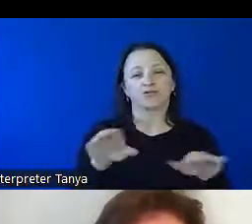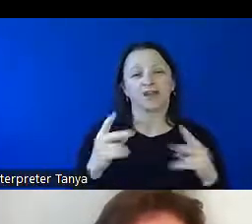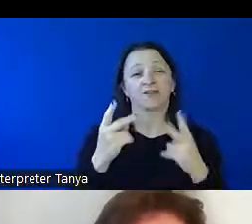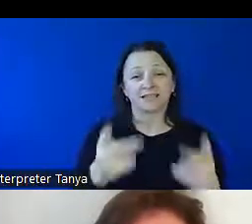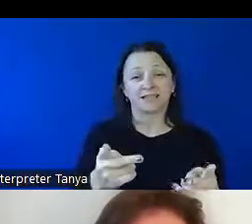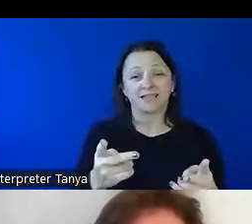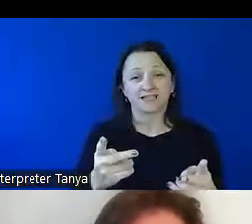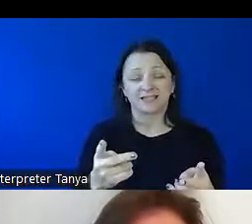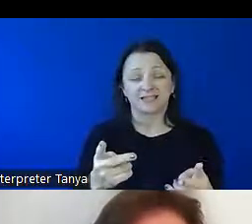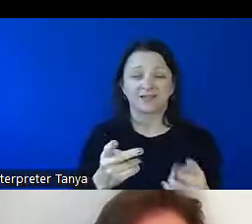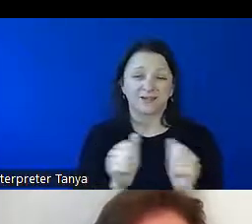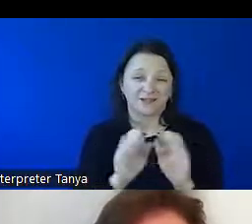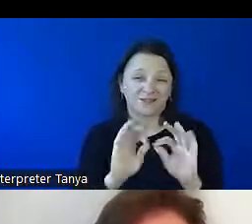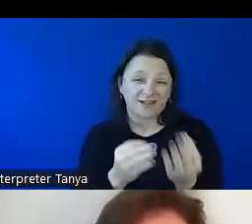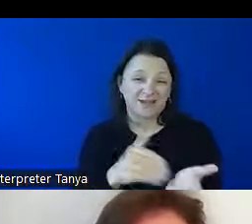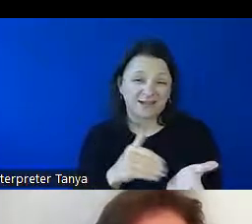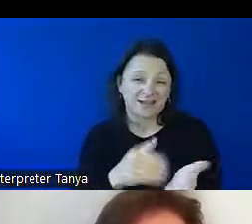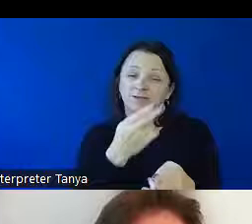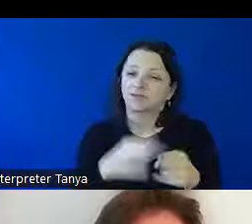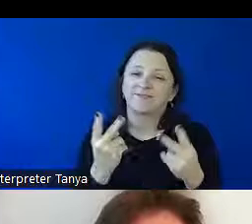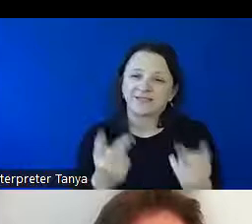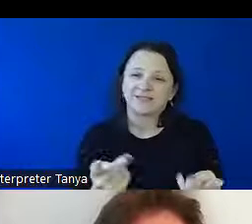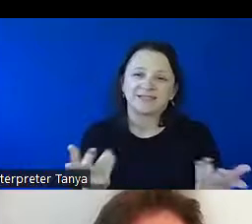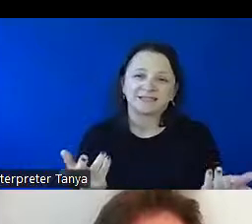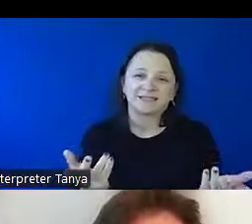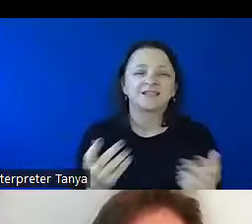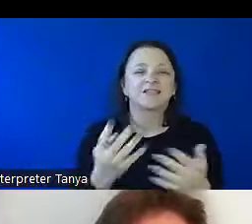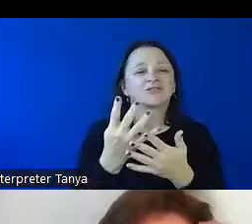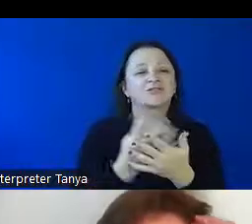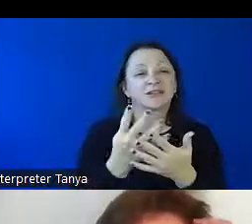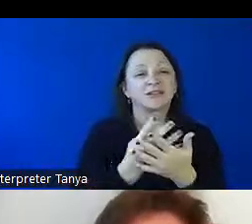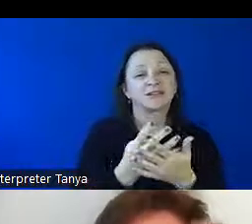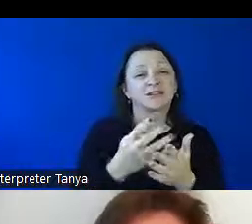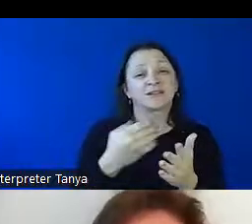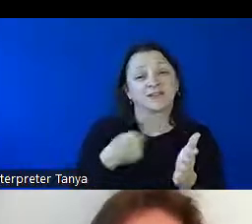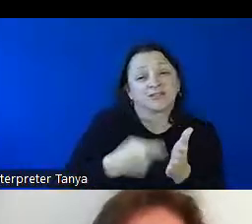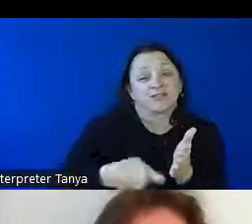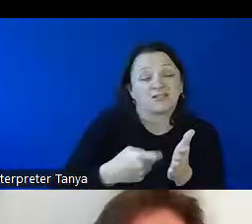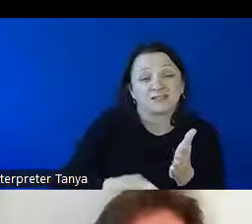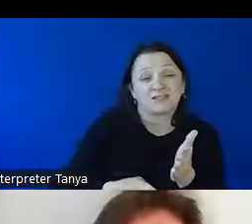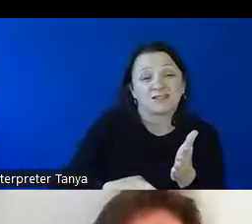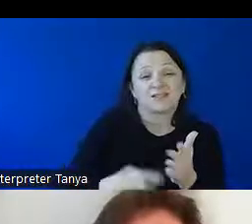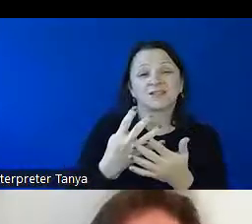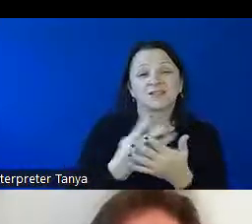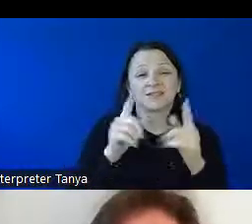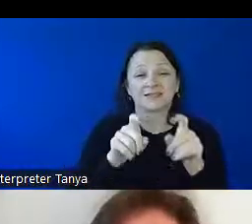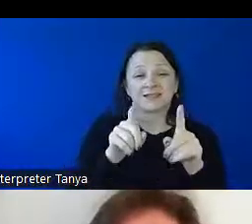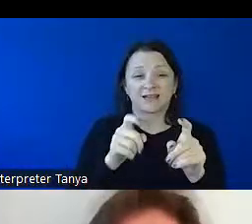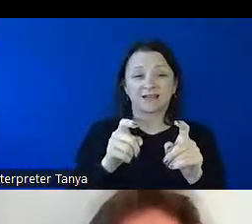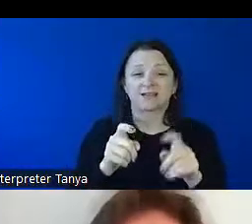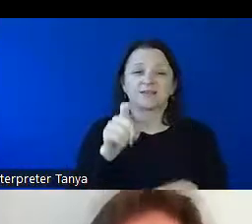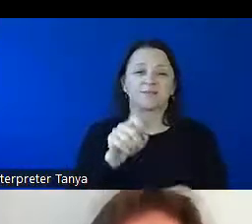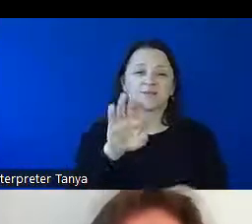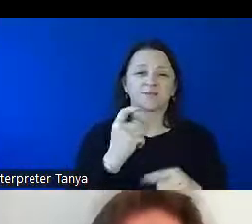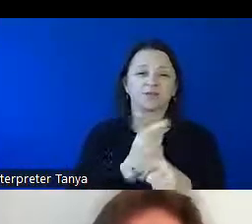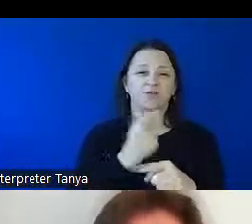family doctor are brief. Screening has a cost. Screening tests need to be